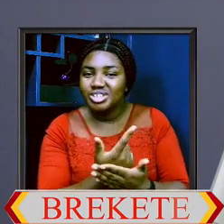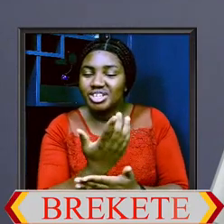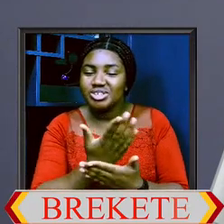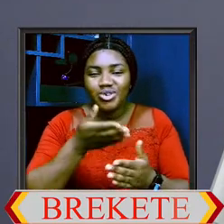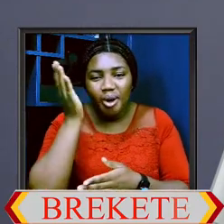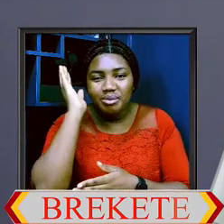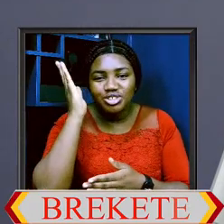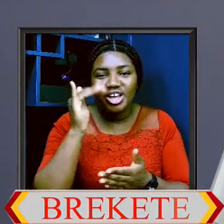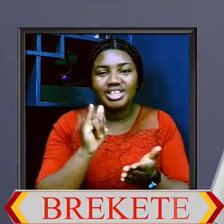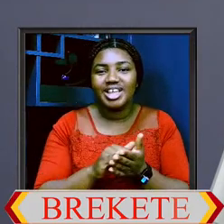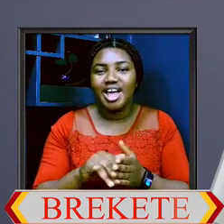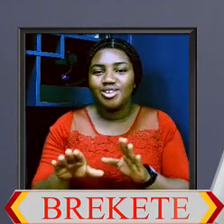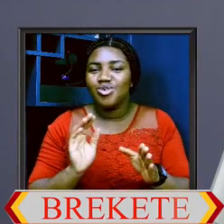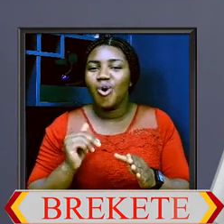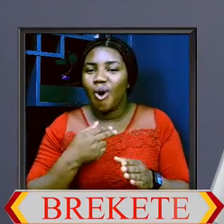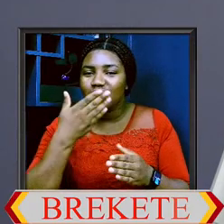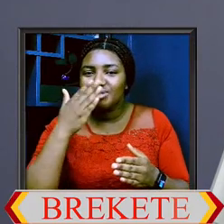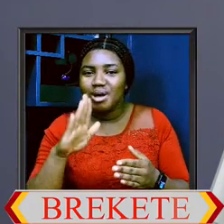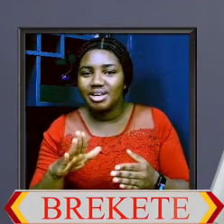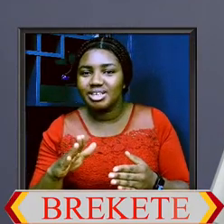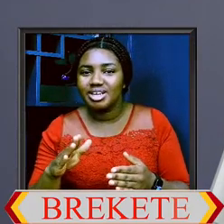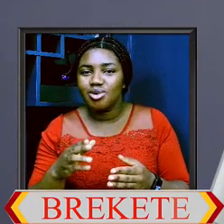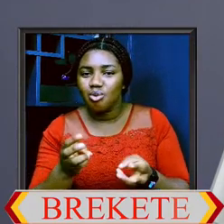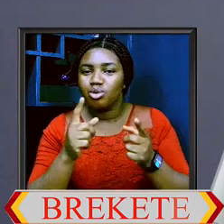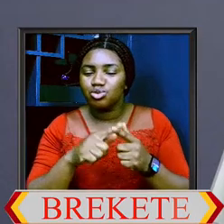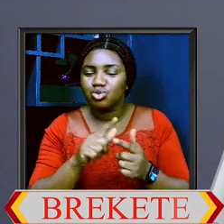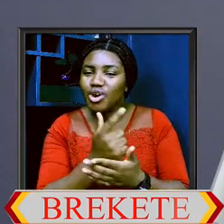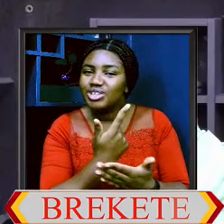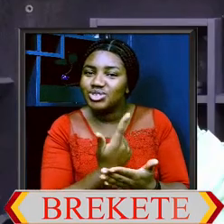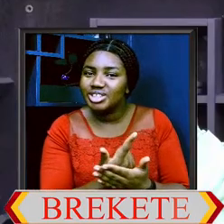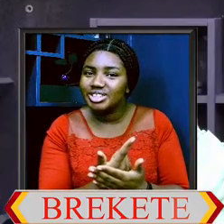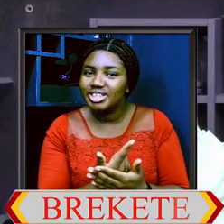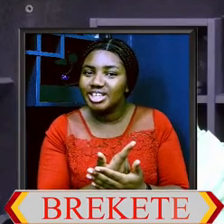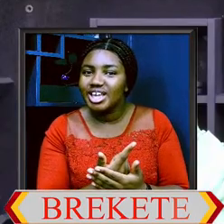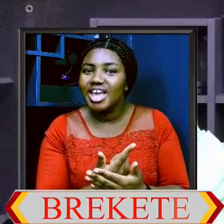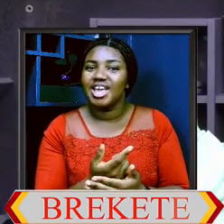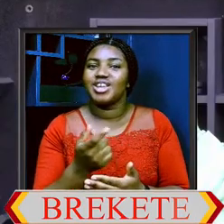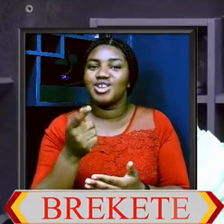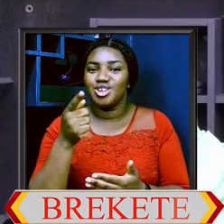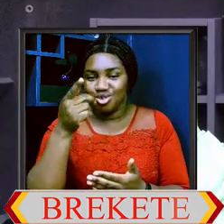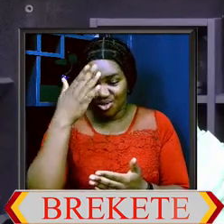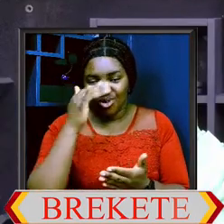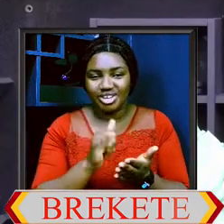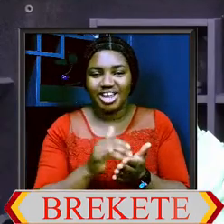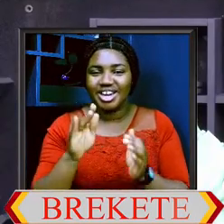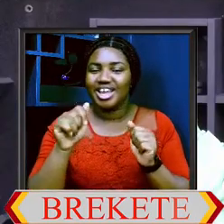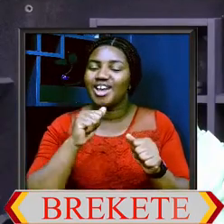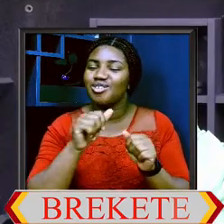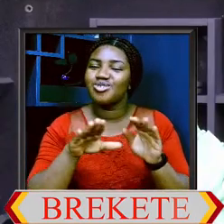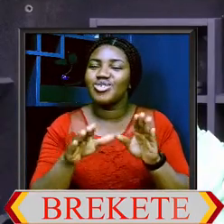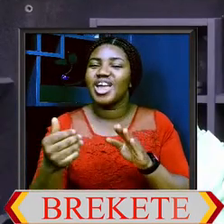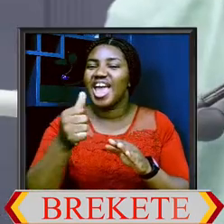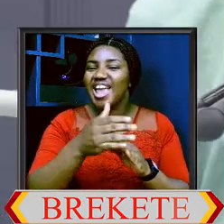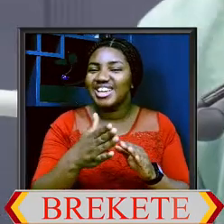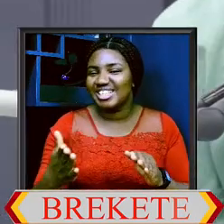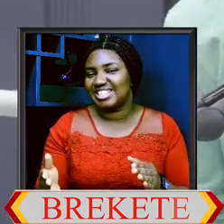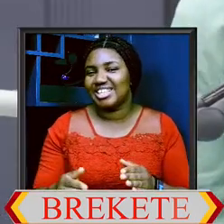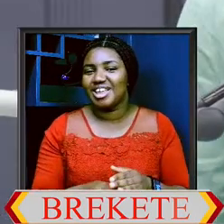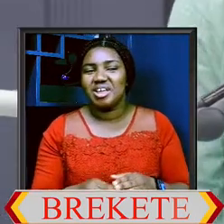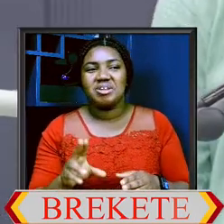said do was bad we don't graduate you go look you know say you know do you anything after all